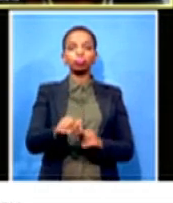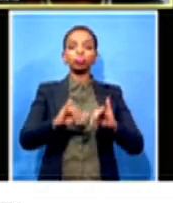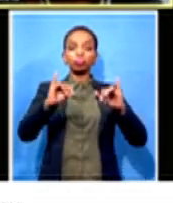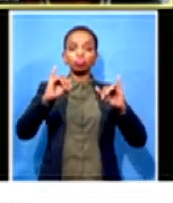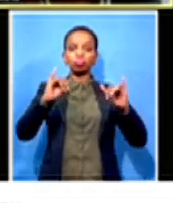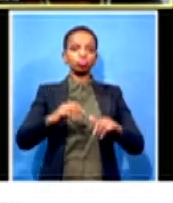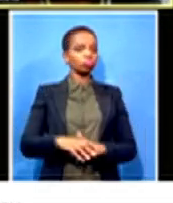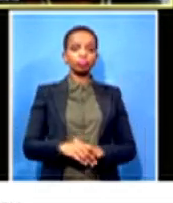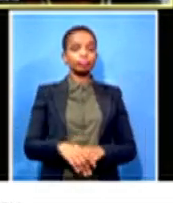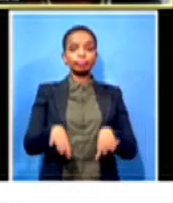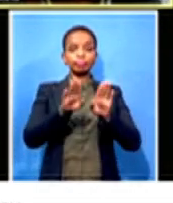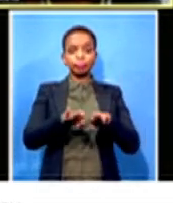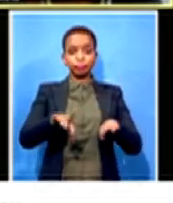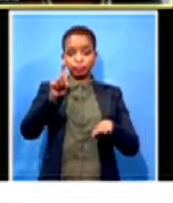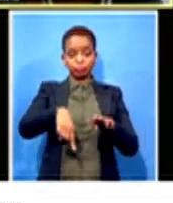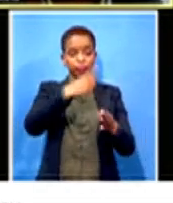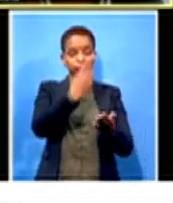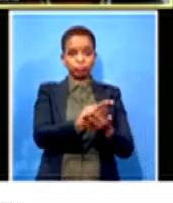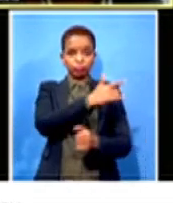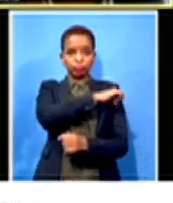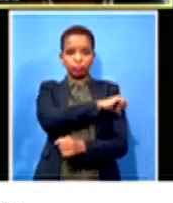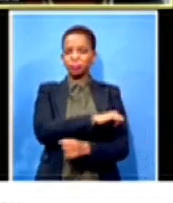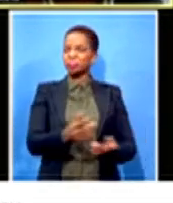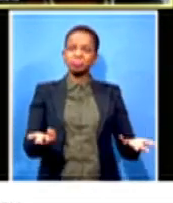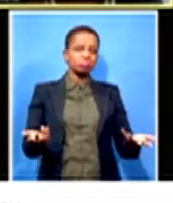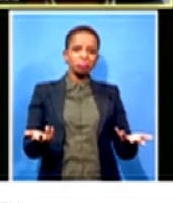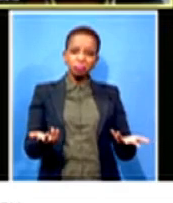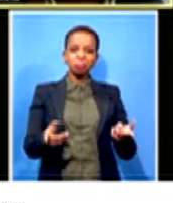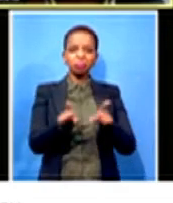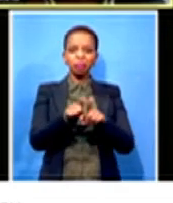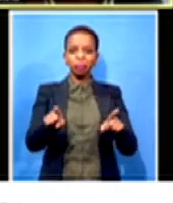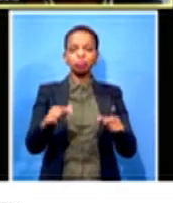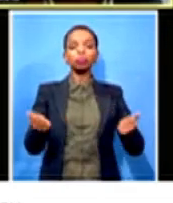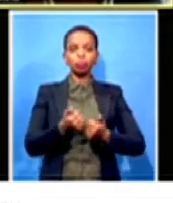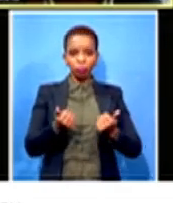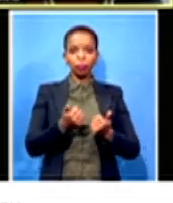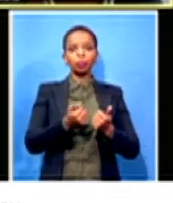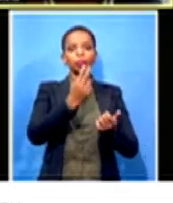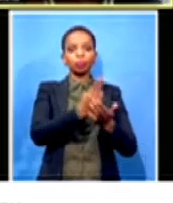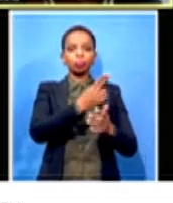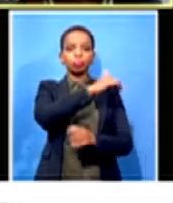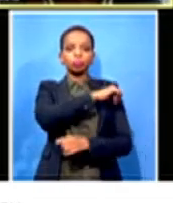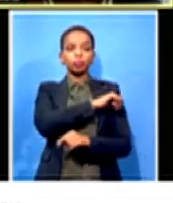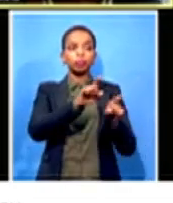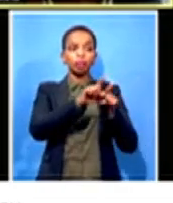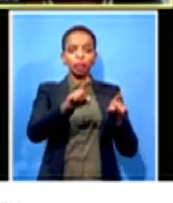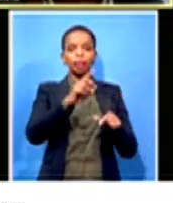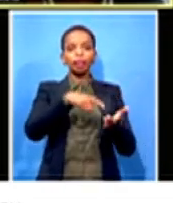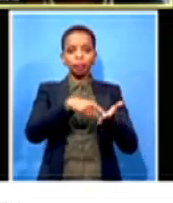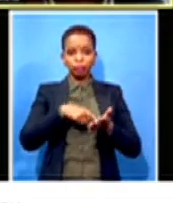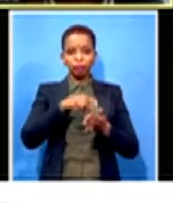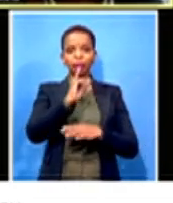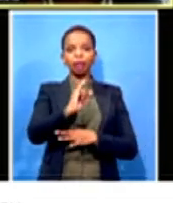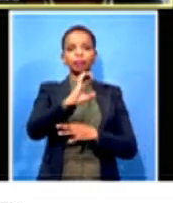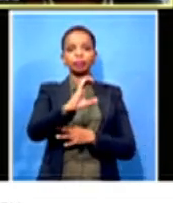small proportion of those that even go to hospital would require to be in an intensive care unit. We think